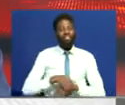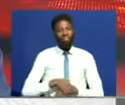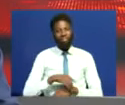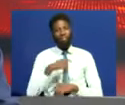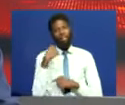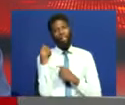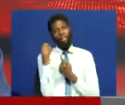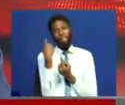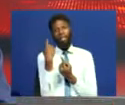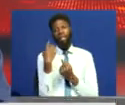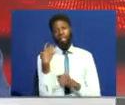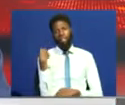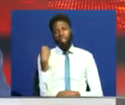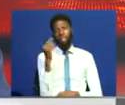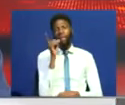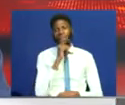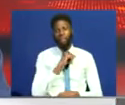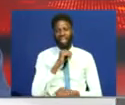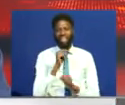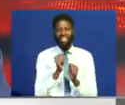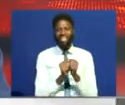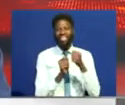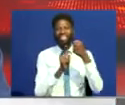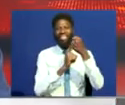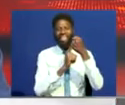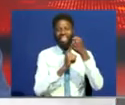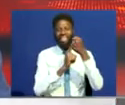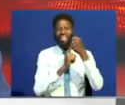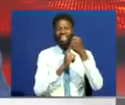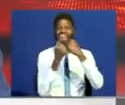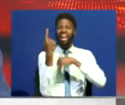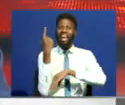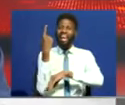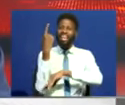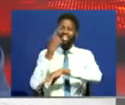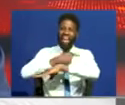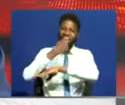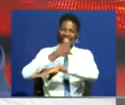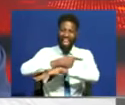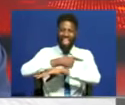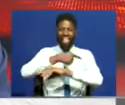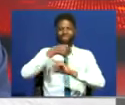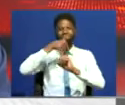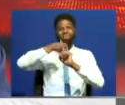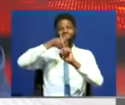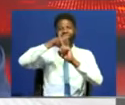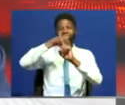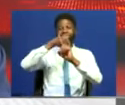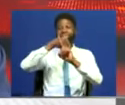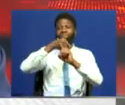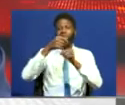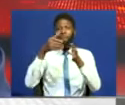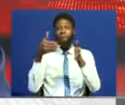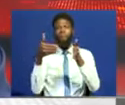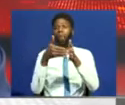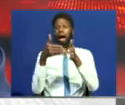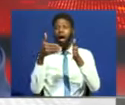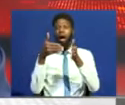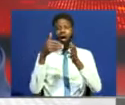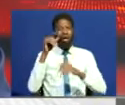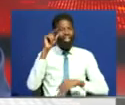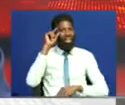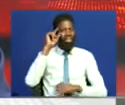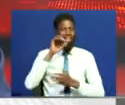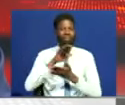activism, yes, against gender-based violence, mm, from the 25th of November 2023 all the way up to